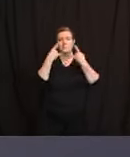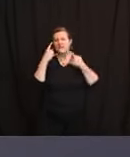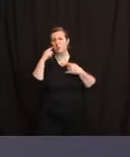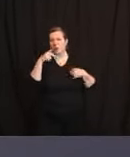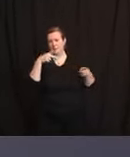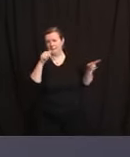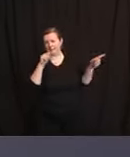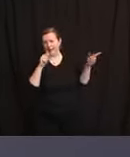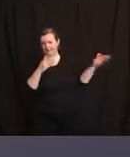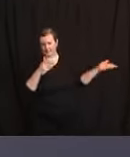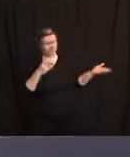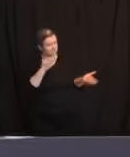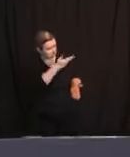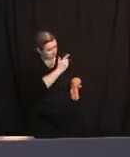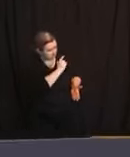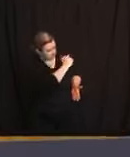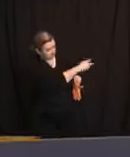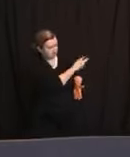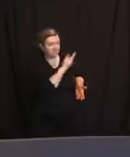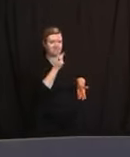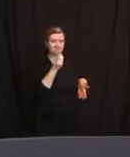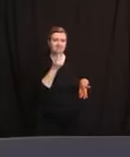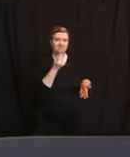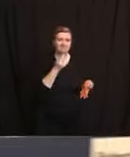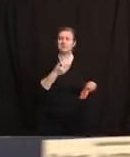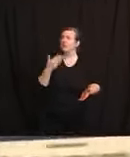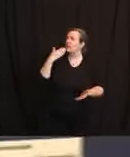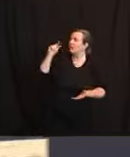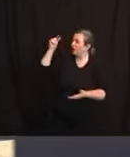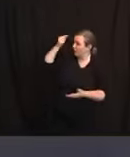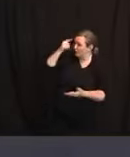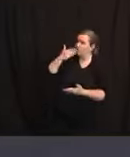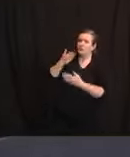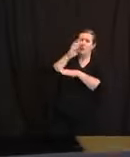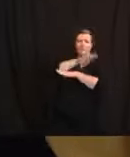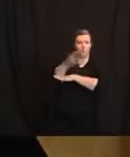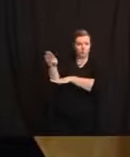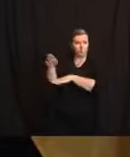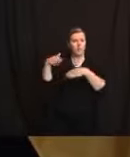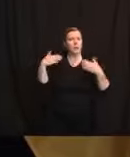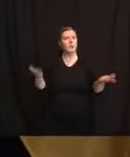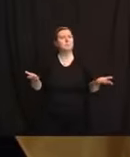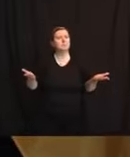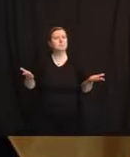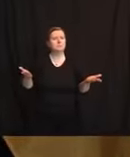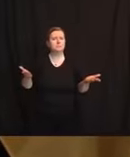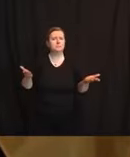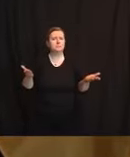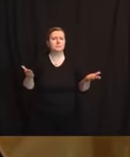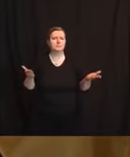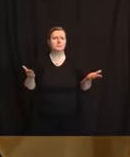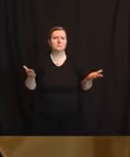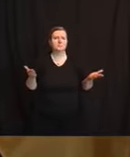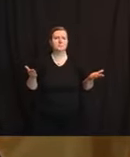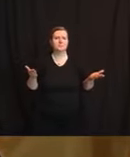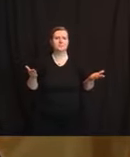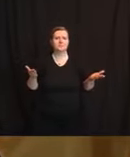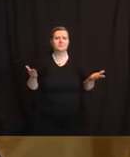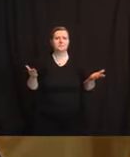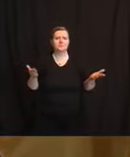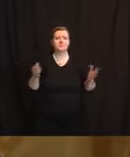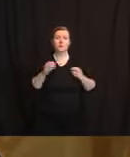Anything you got, Pat? God bless you. Thanks, Governor. Good afternoon. Probably one of the more, if I can use the Q word in law enforcement, one of the more